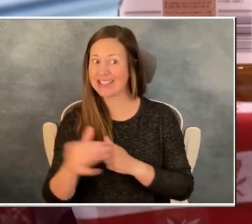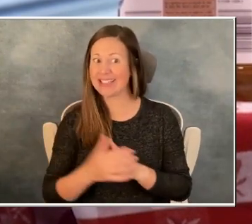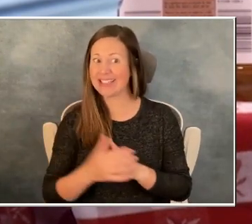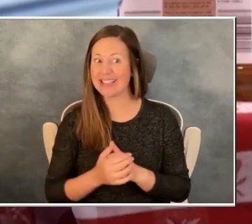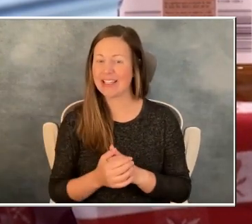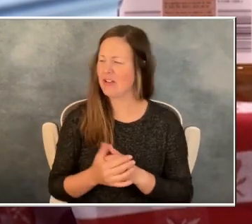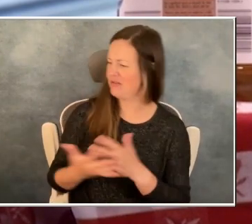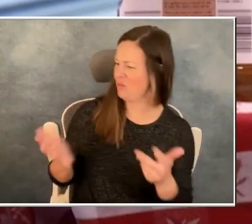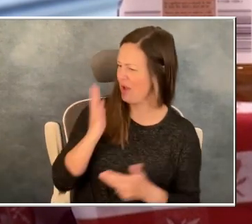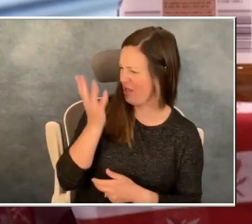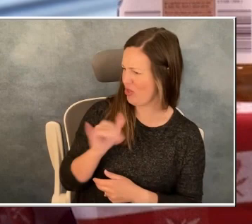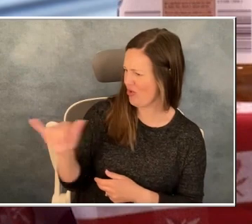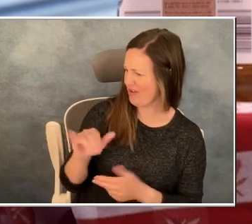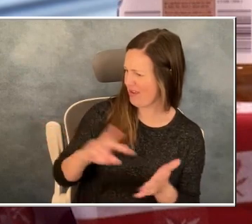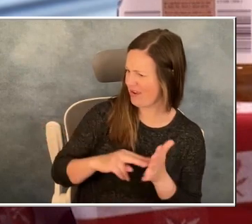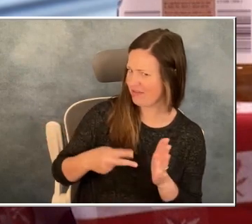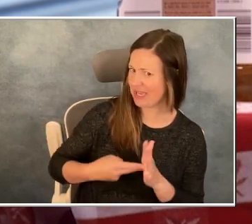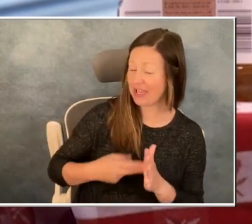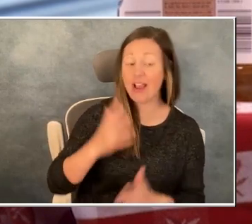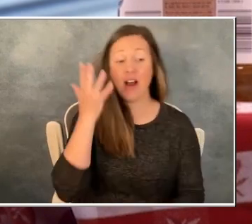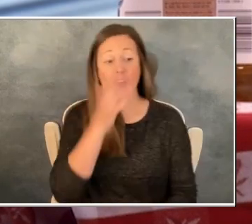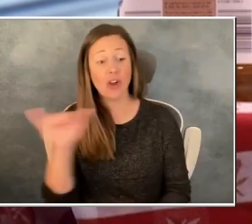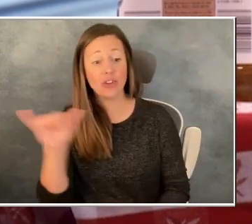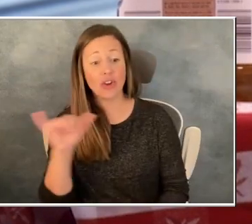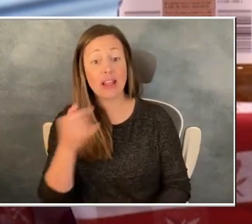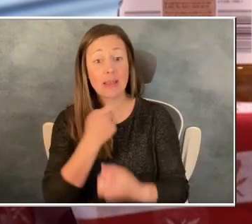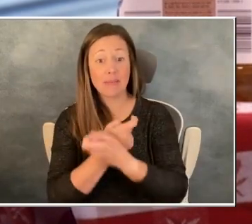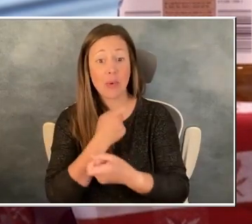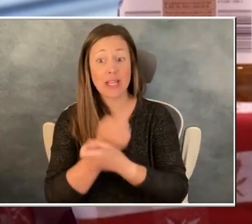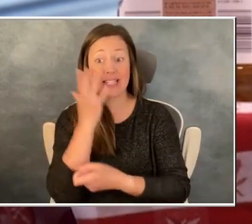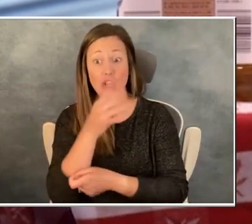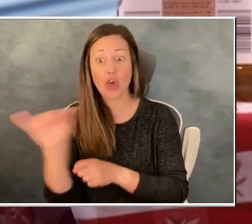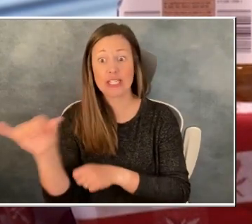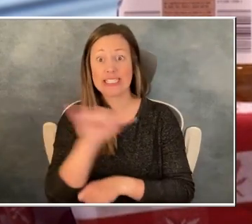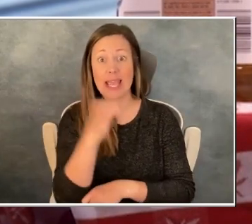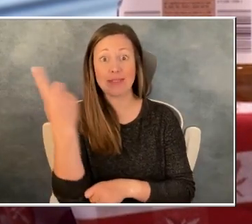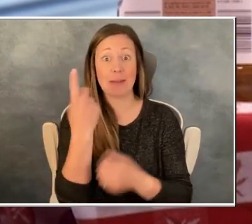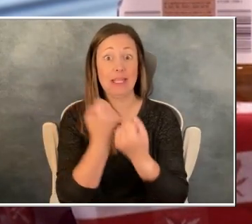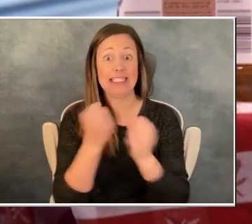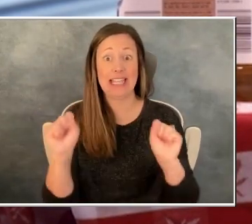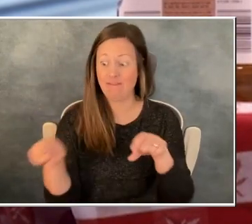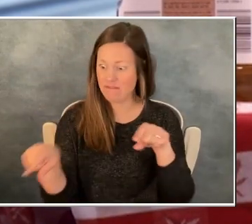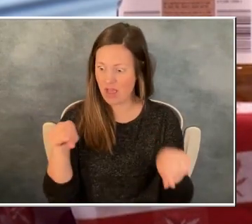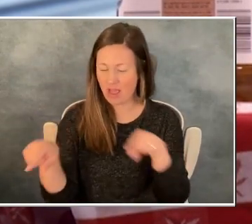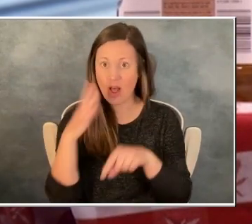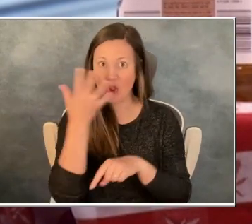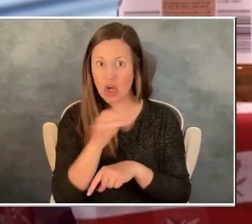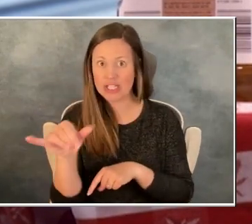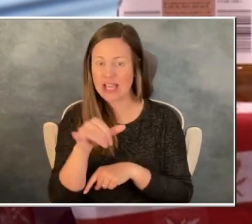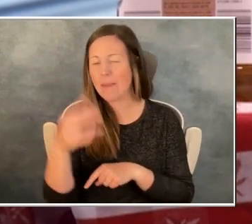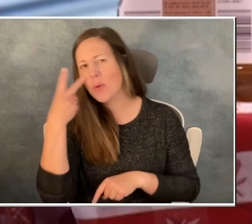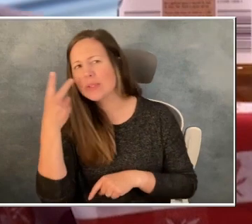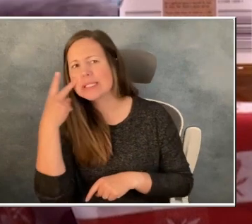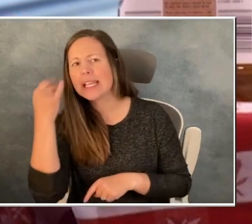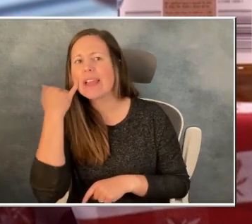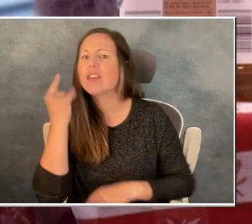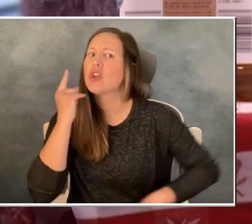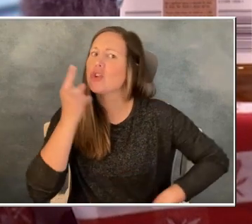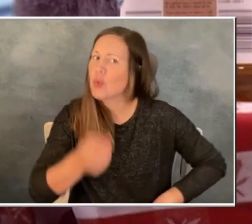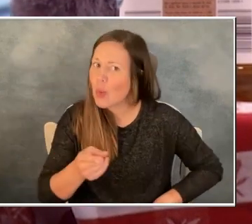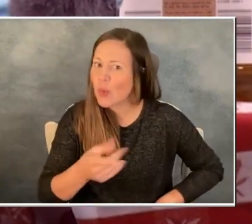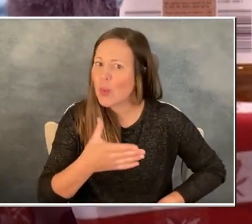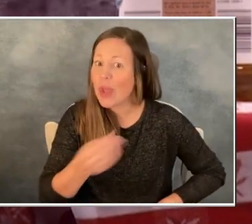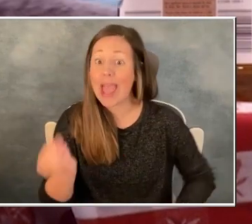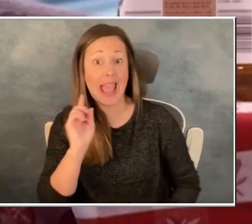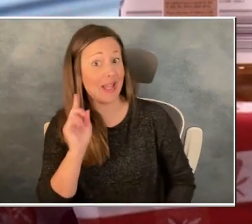lookalike? A lookalike is a poison that looks just like something safe. Let's see if you and